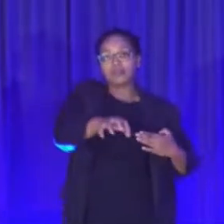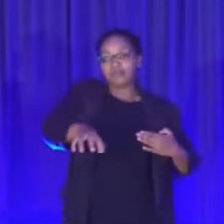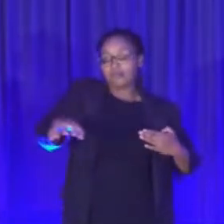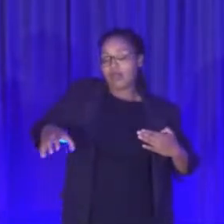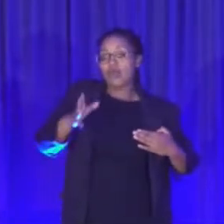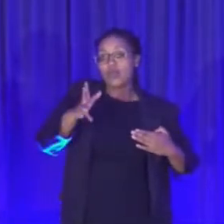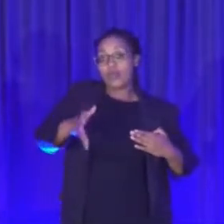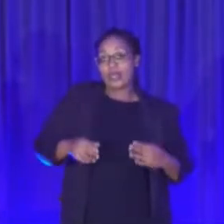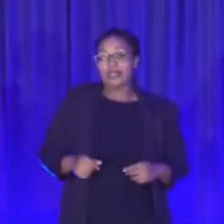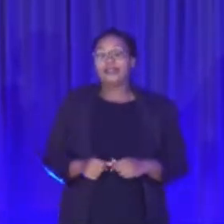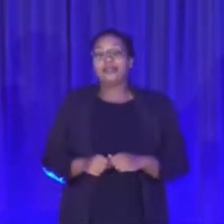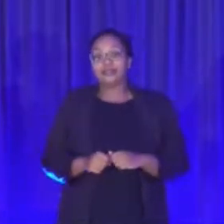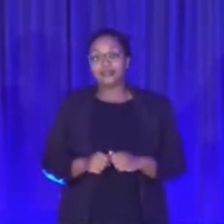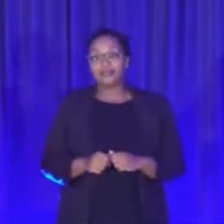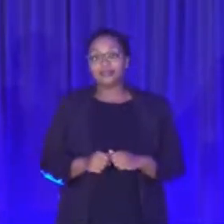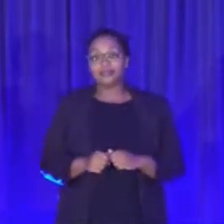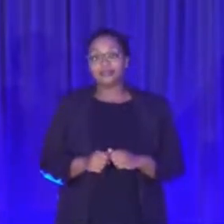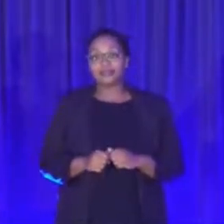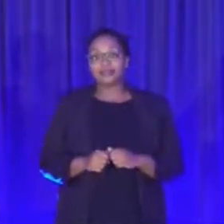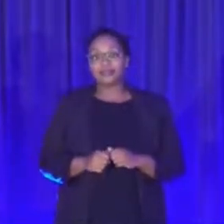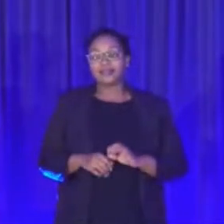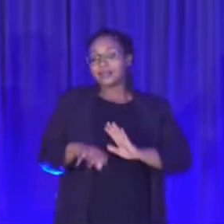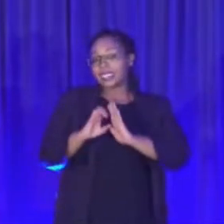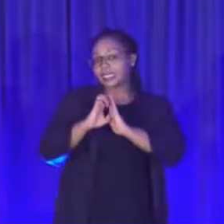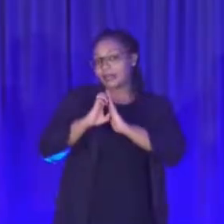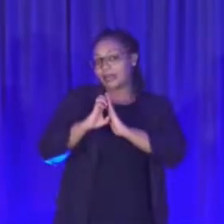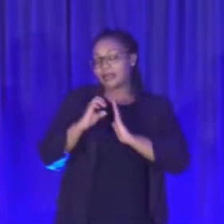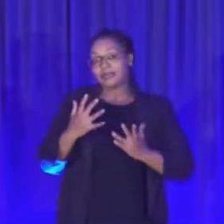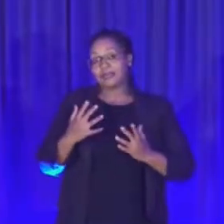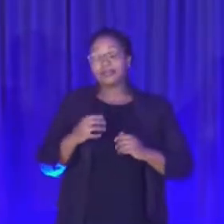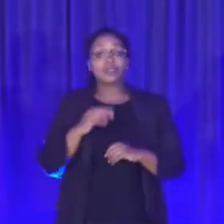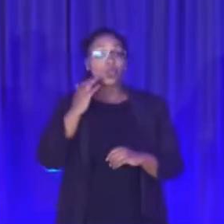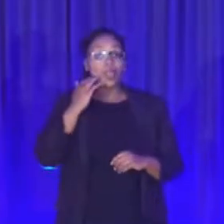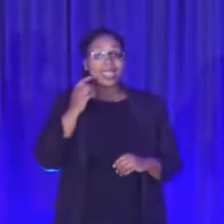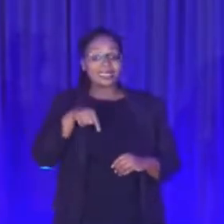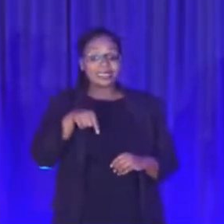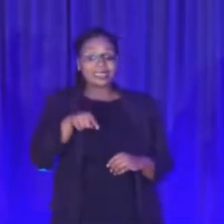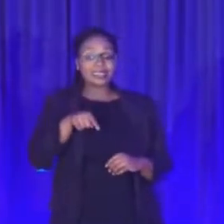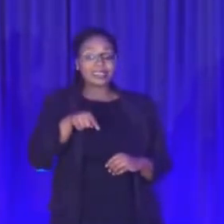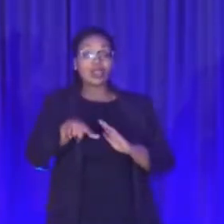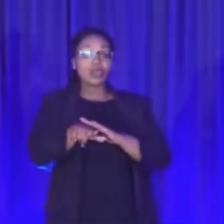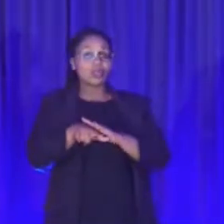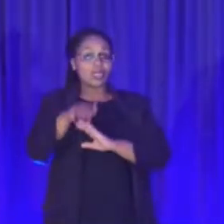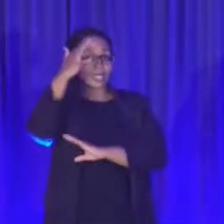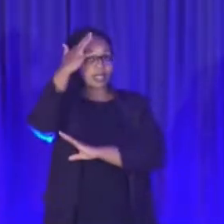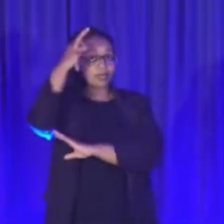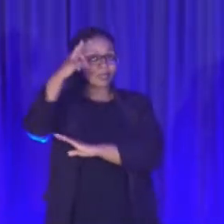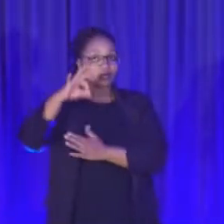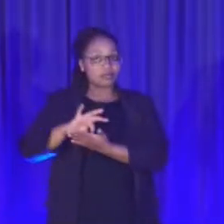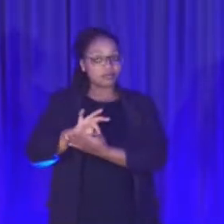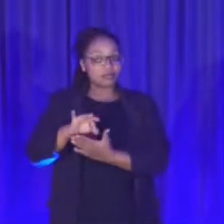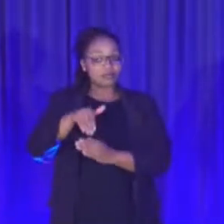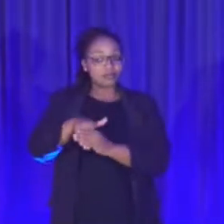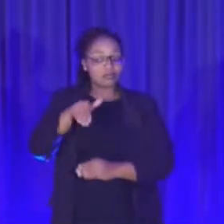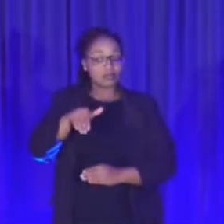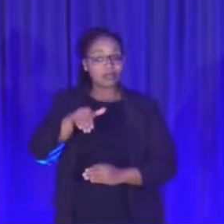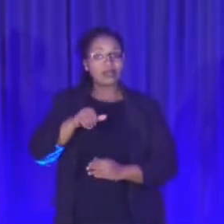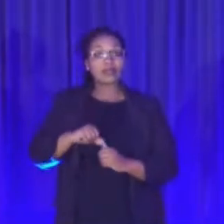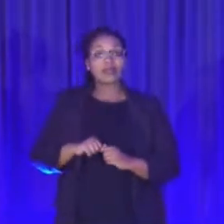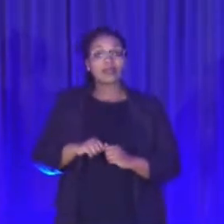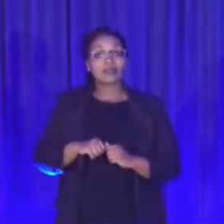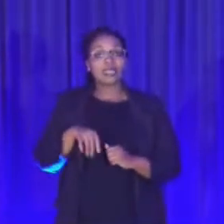In the context of a local government election, where a voter registers assumes